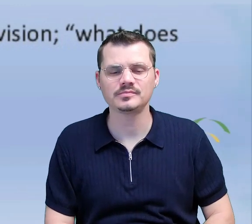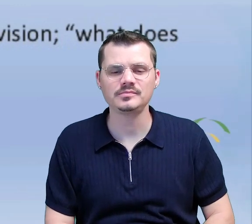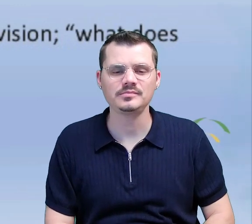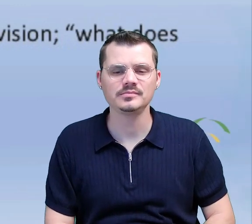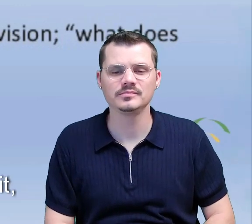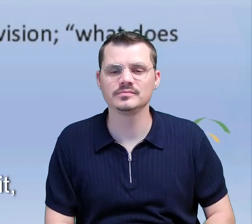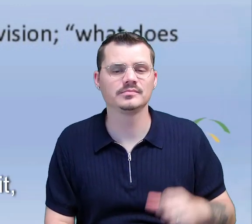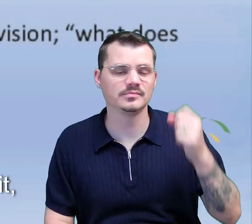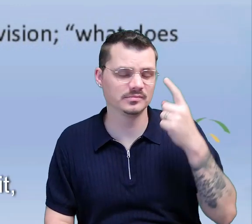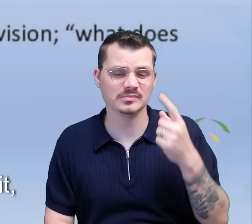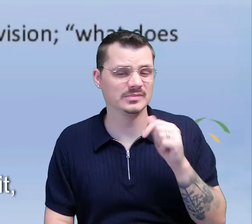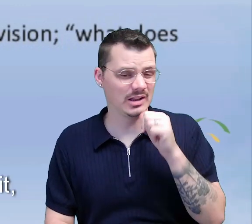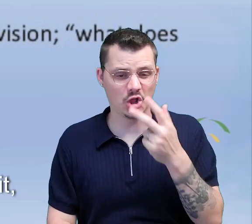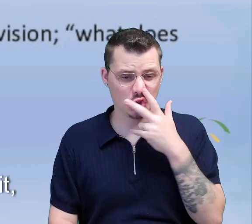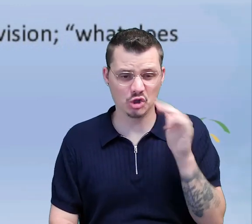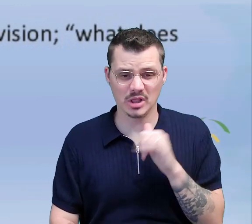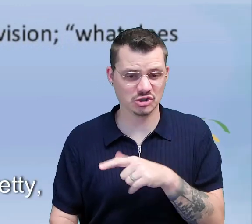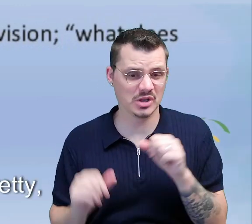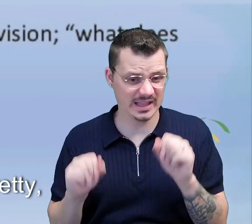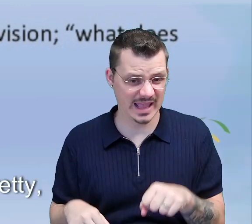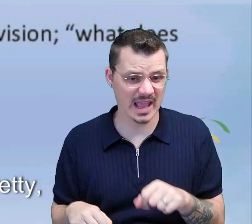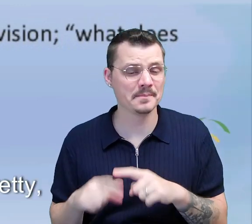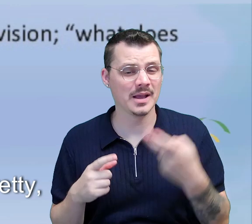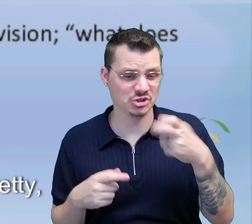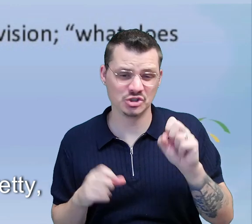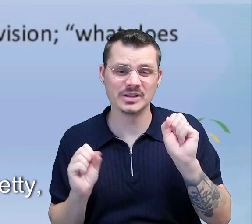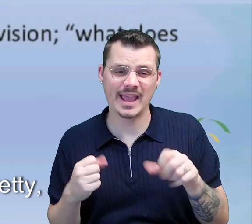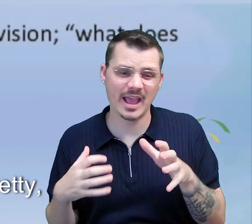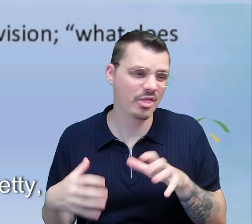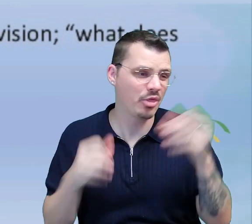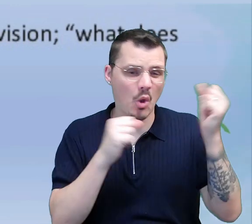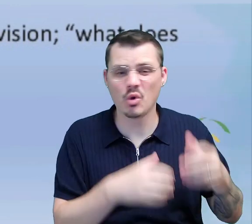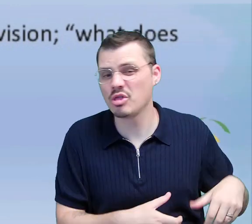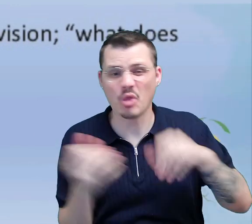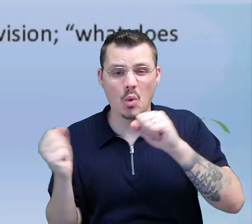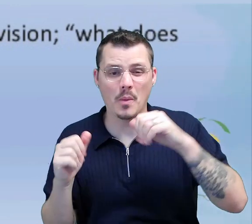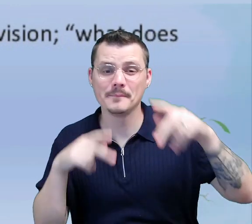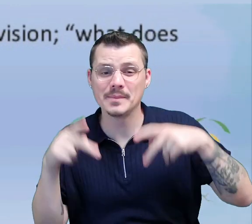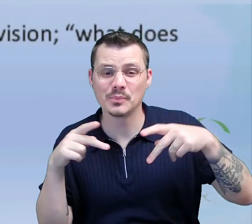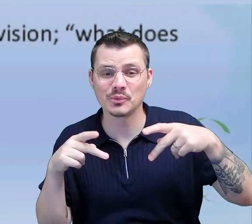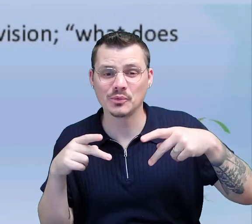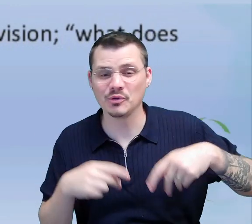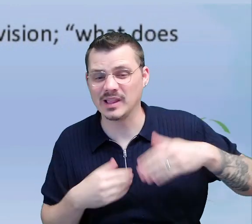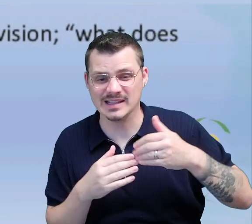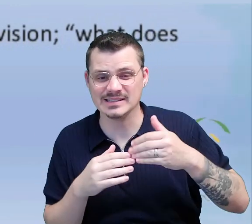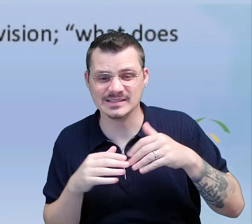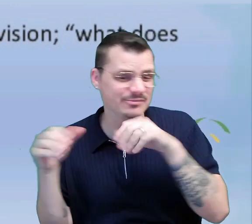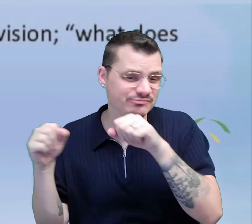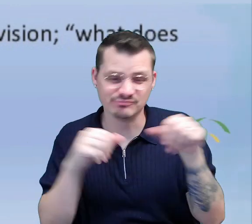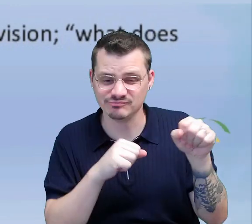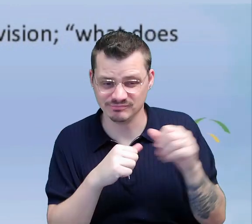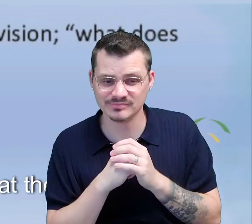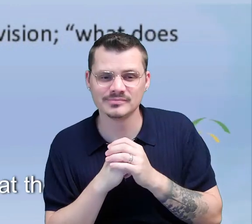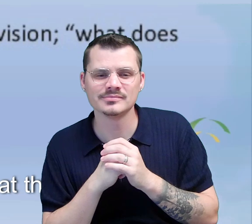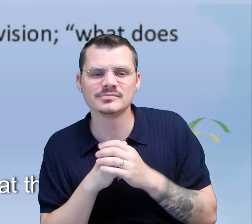although she doesn't look like she could do it, she actually throws people around pretty efficiently. She